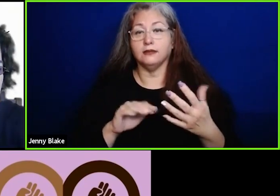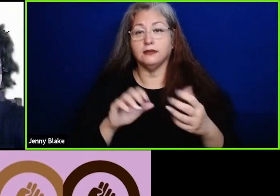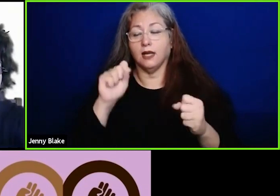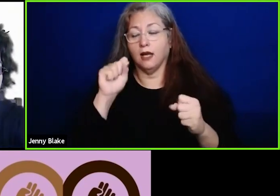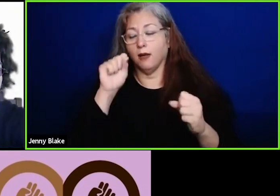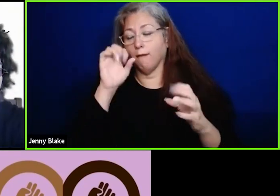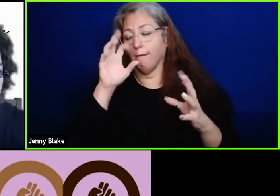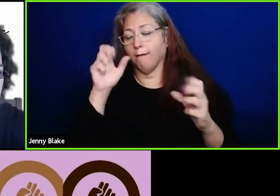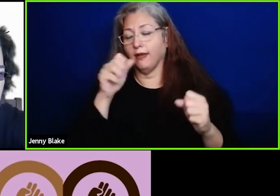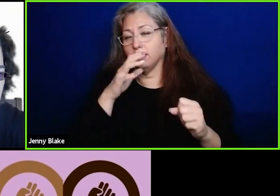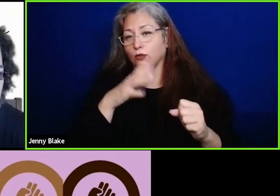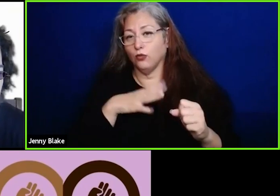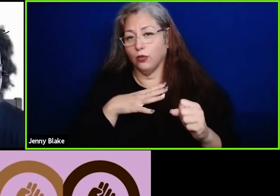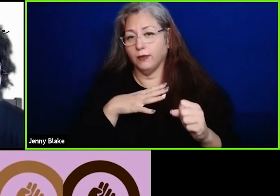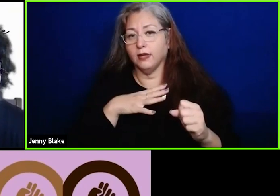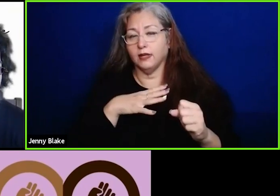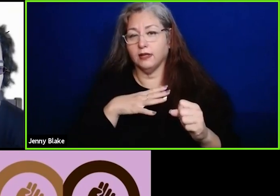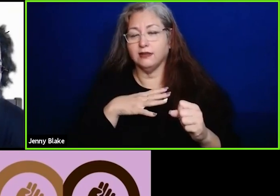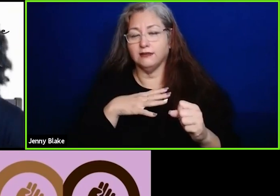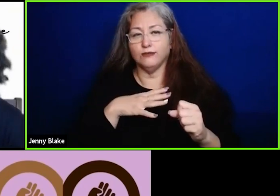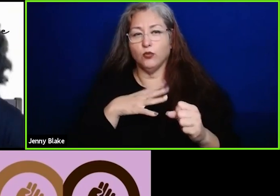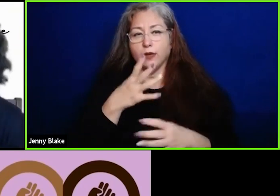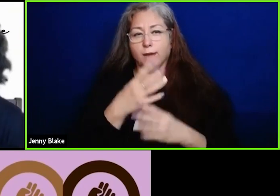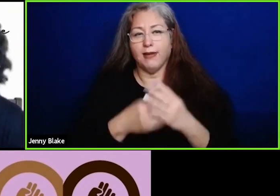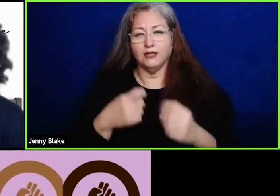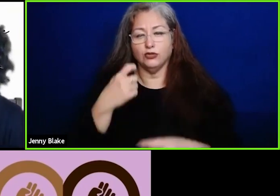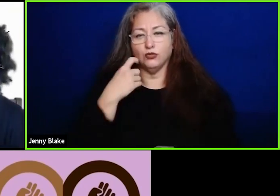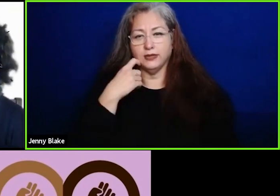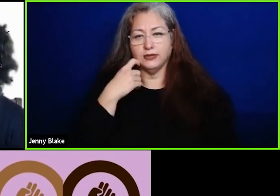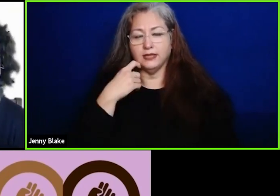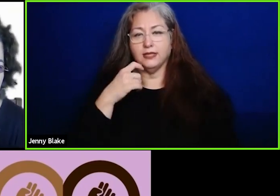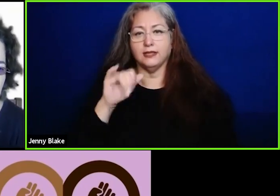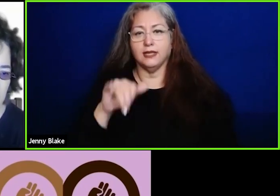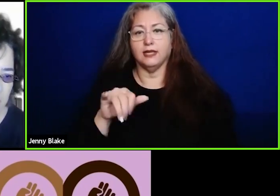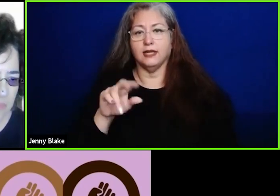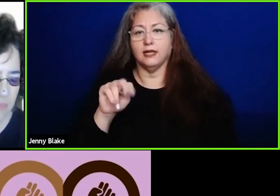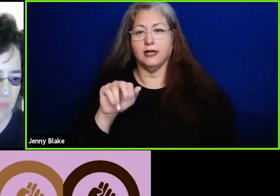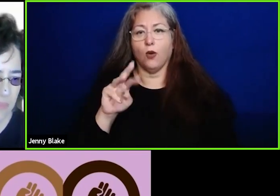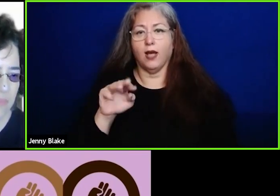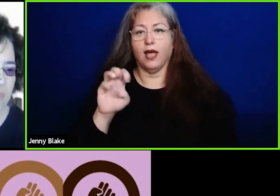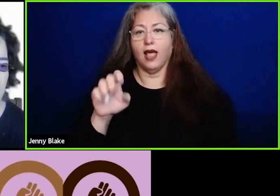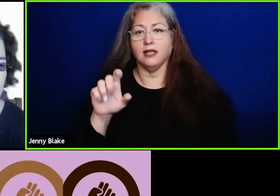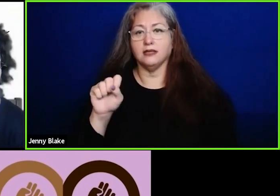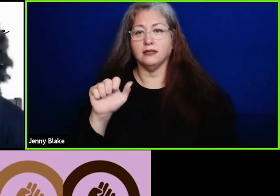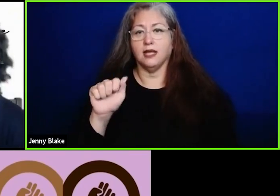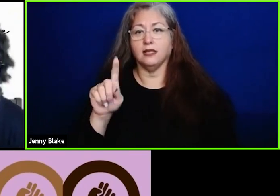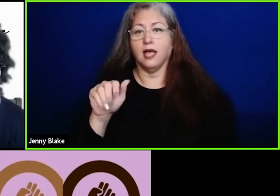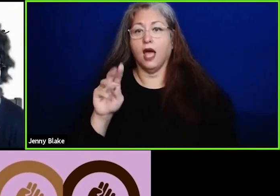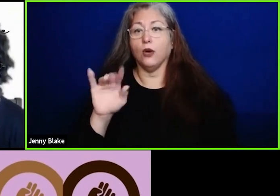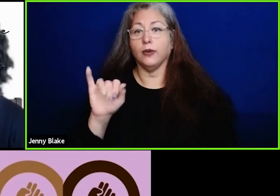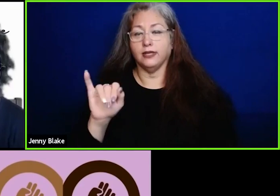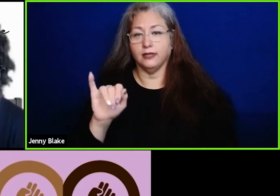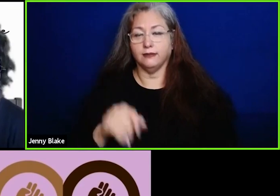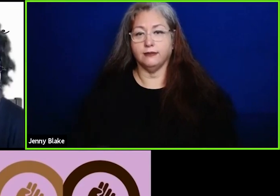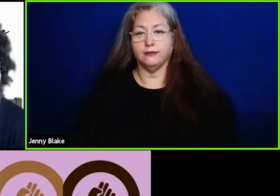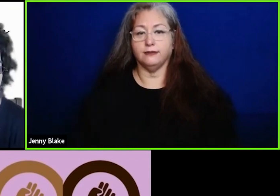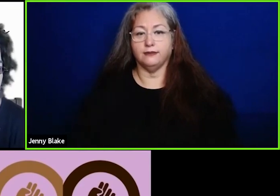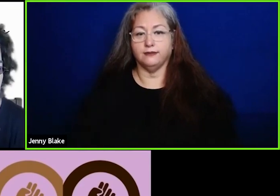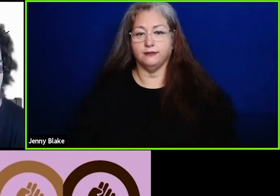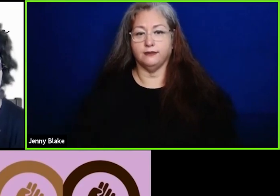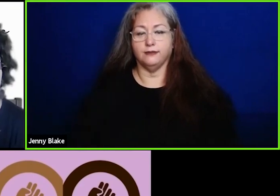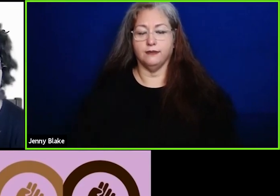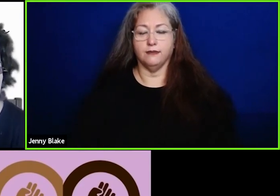amazing woman that passed recently is Nawal El Sadawi, and